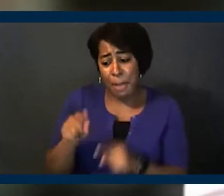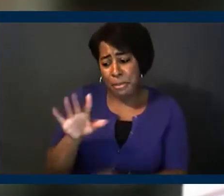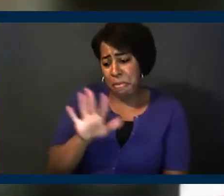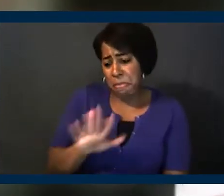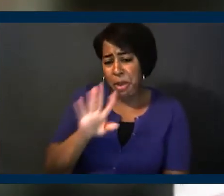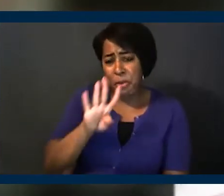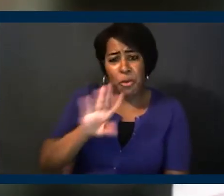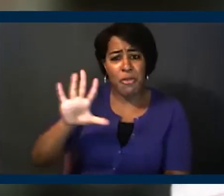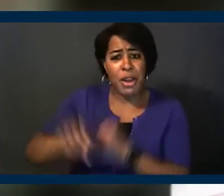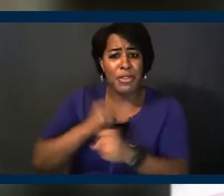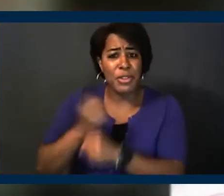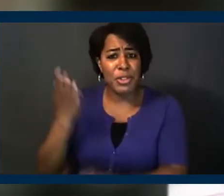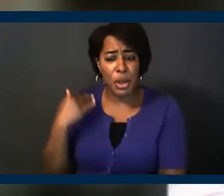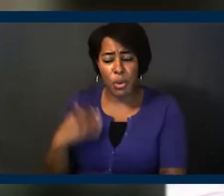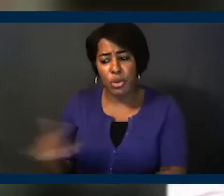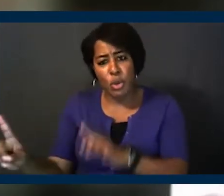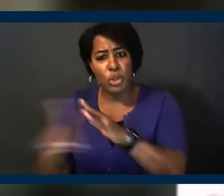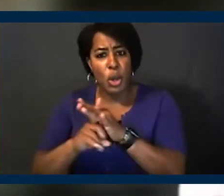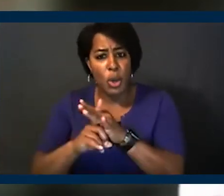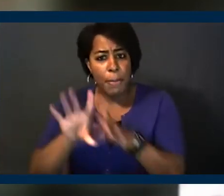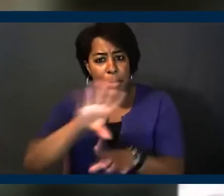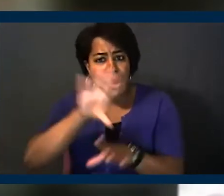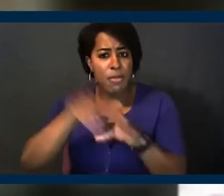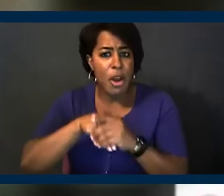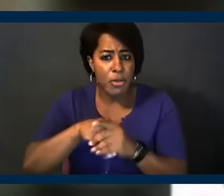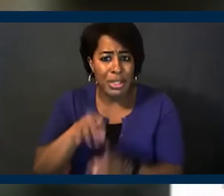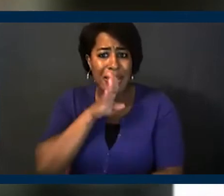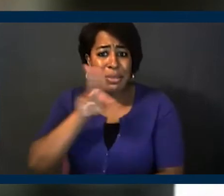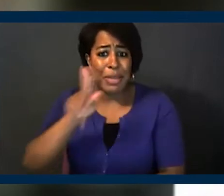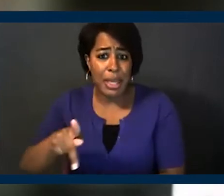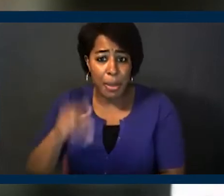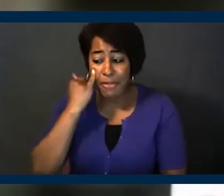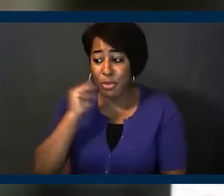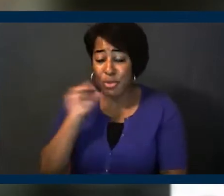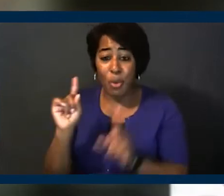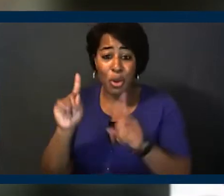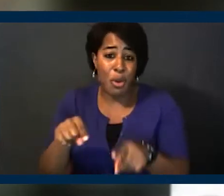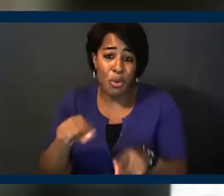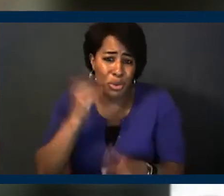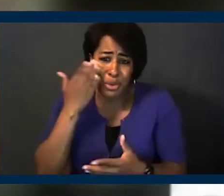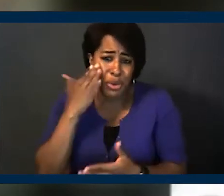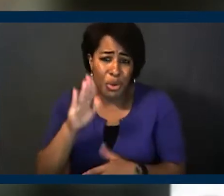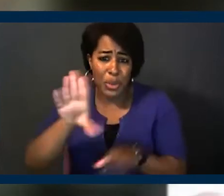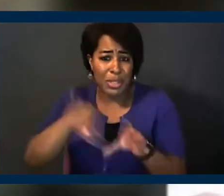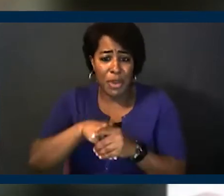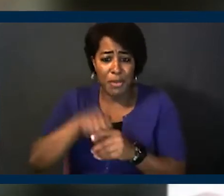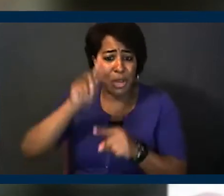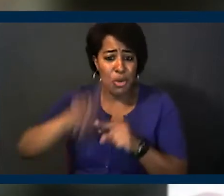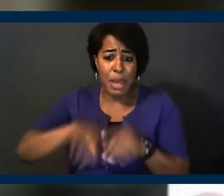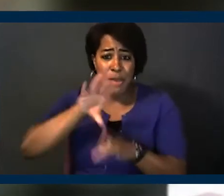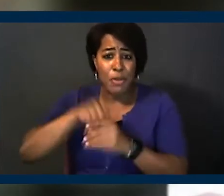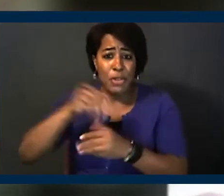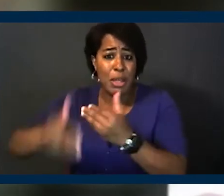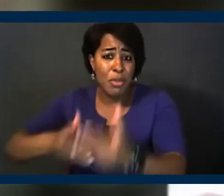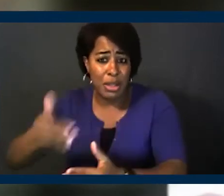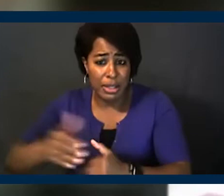present, speaking up is important. If you don't show up, then you don't know what's going on or you can't be a part of the process. To your